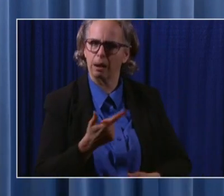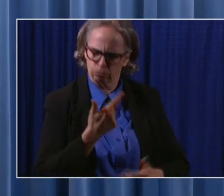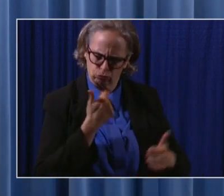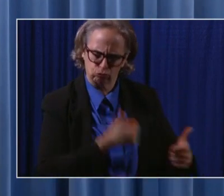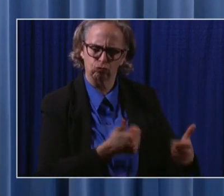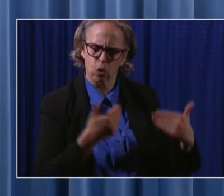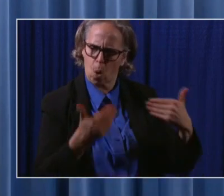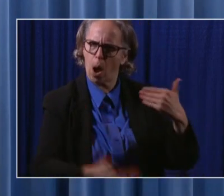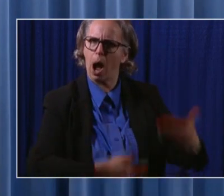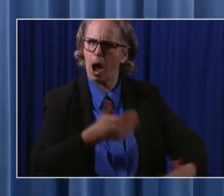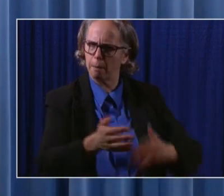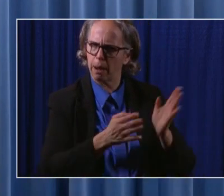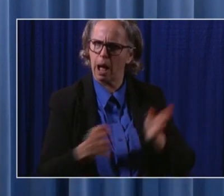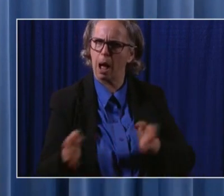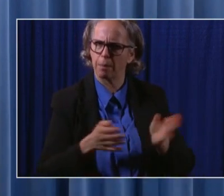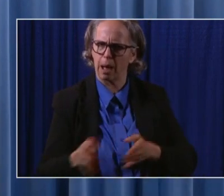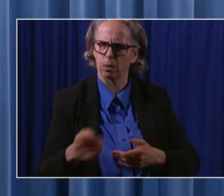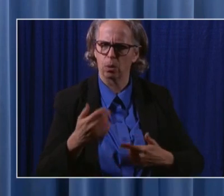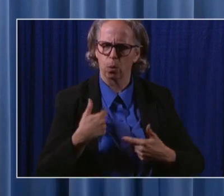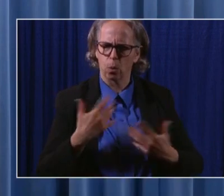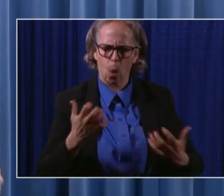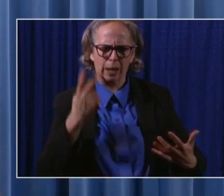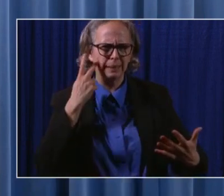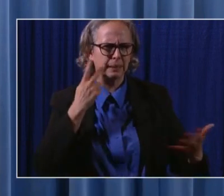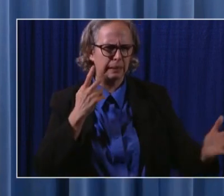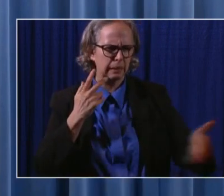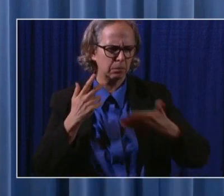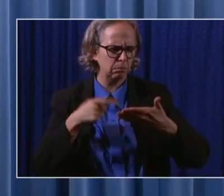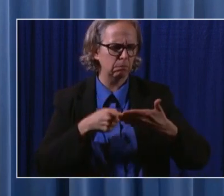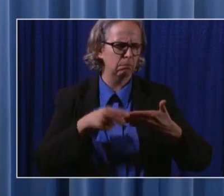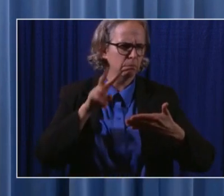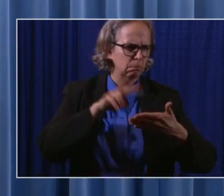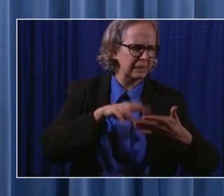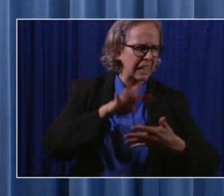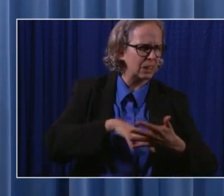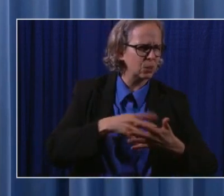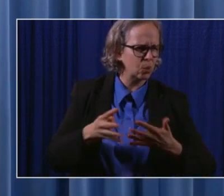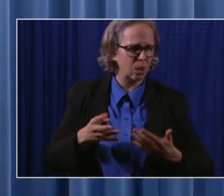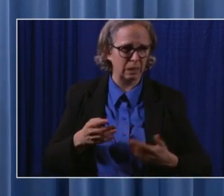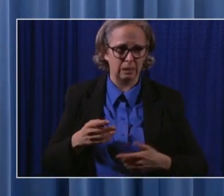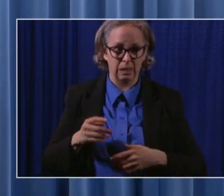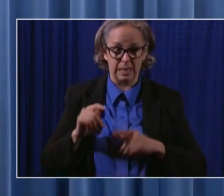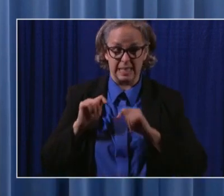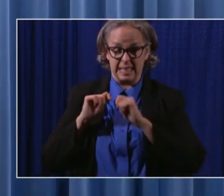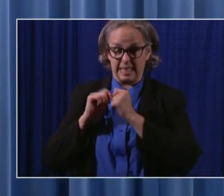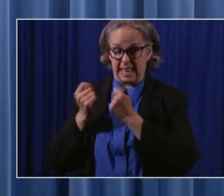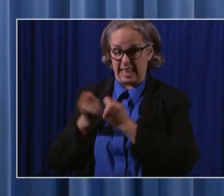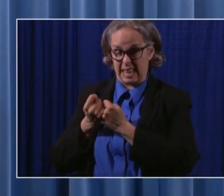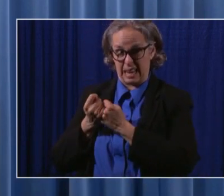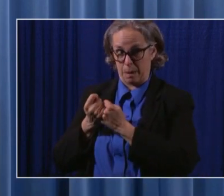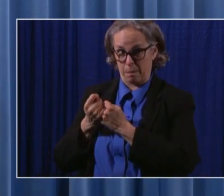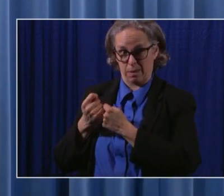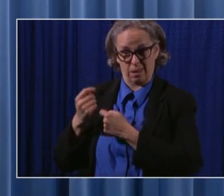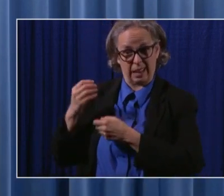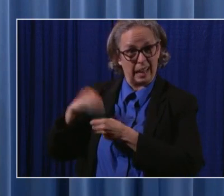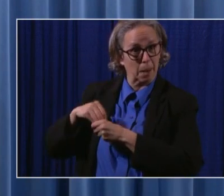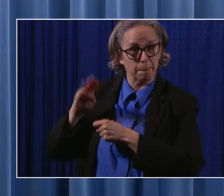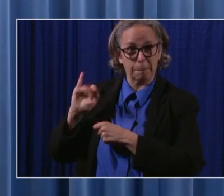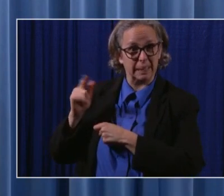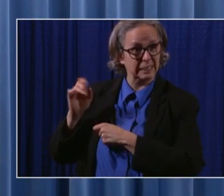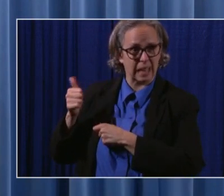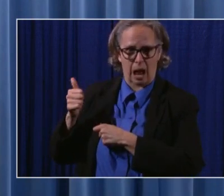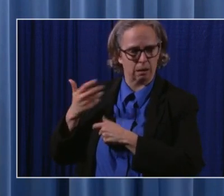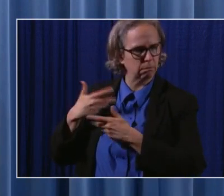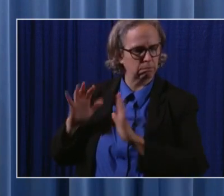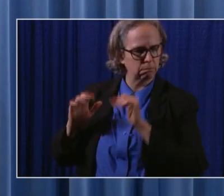to look at the schedule, and of course they've already taken off the non-Big Ten schedule. But we sure hope we have